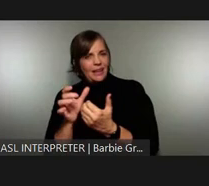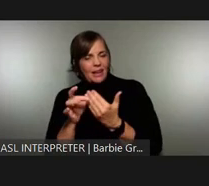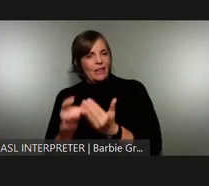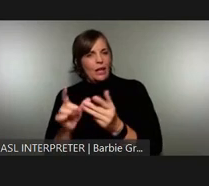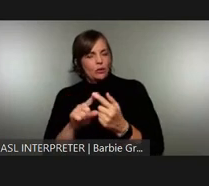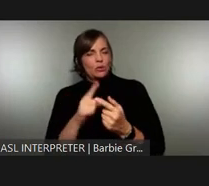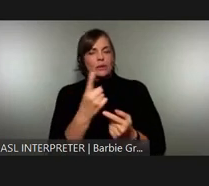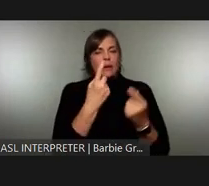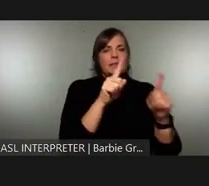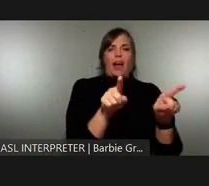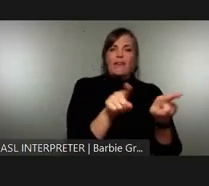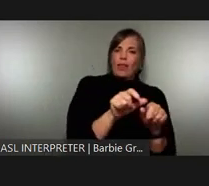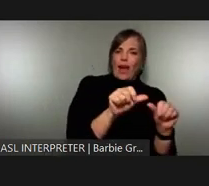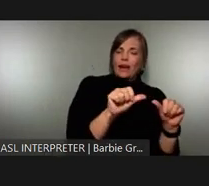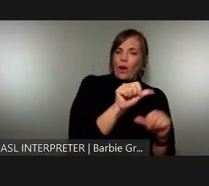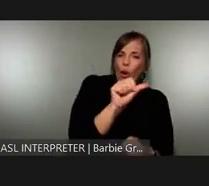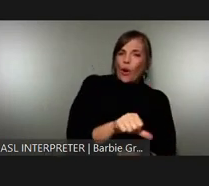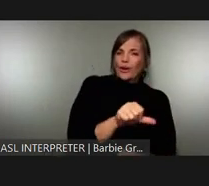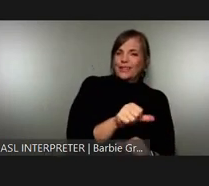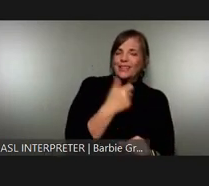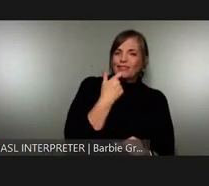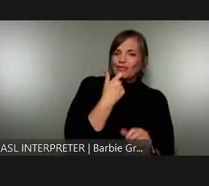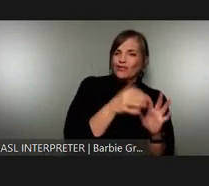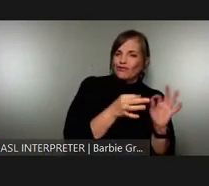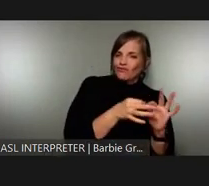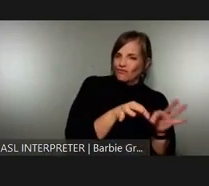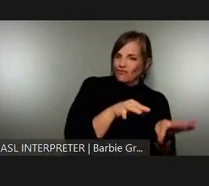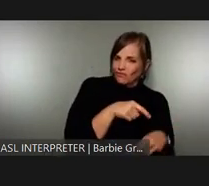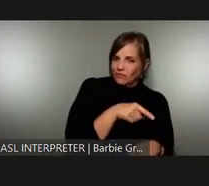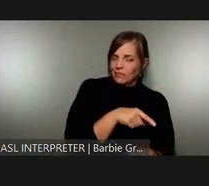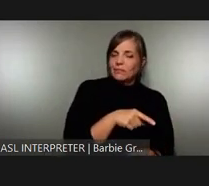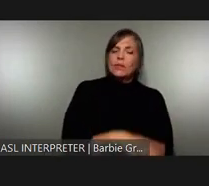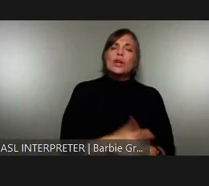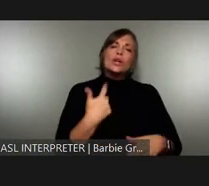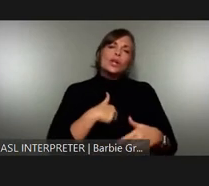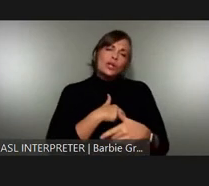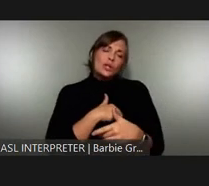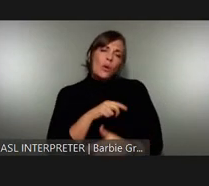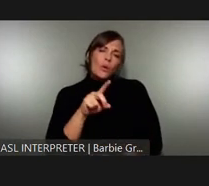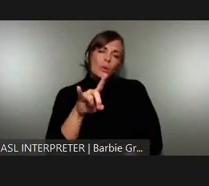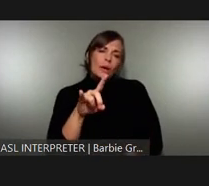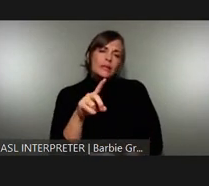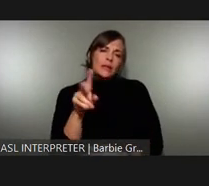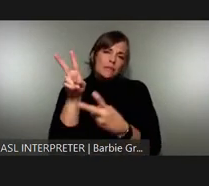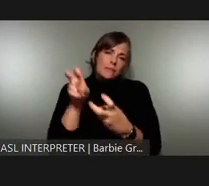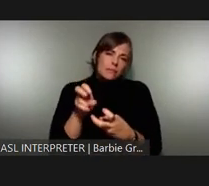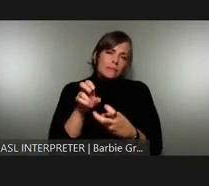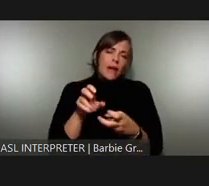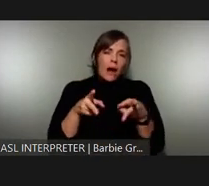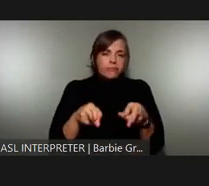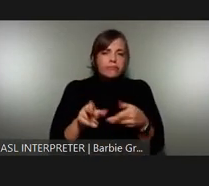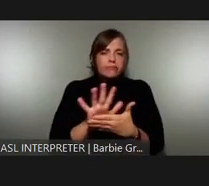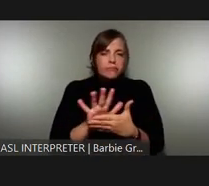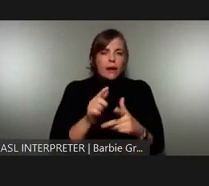you. So we began at the basics, and I began as CEO to play a clip from President Kennedy, which many of